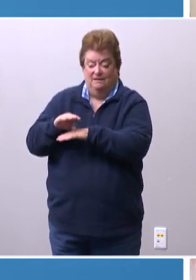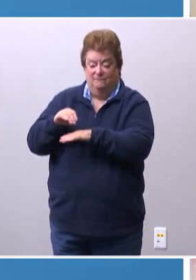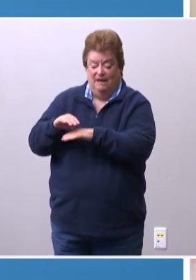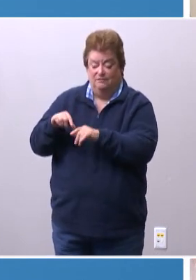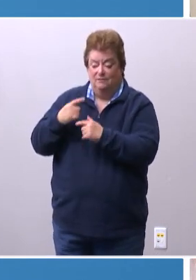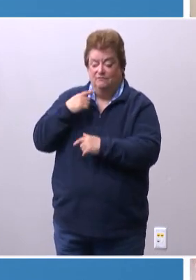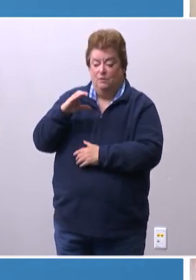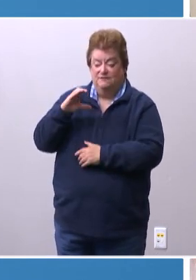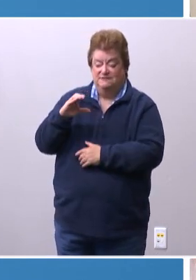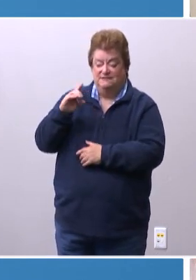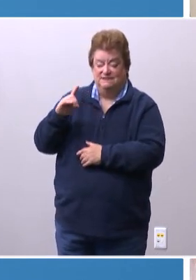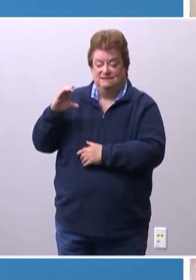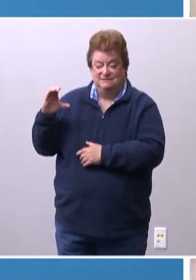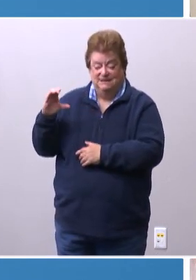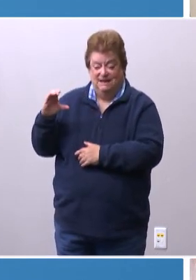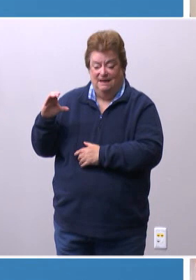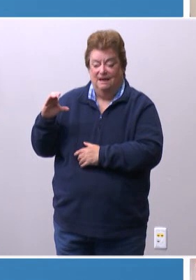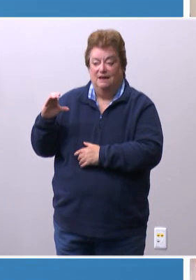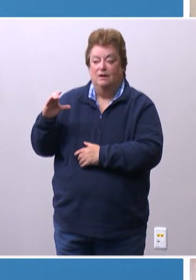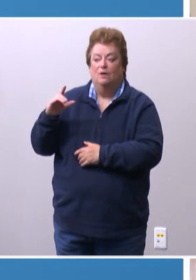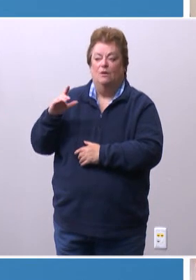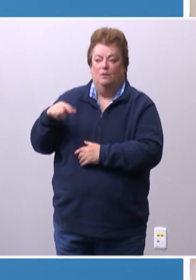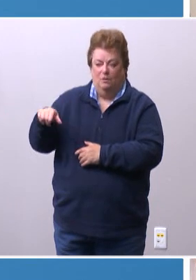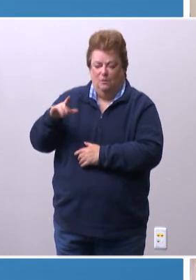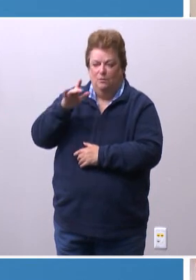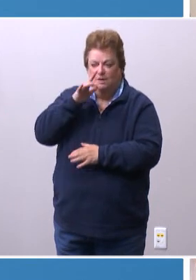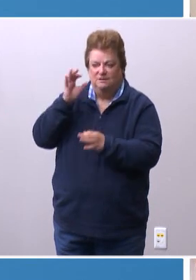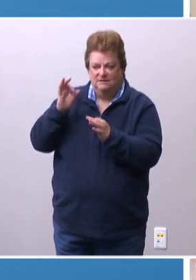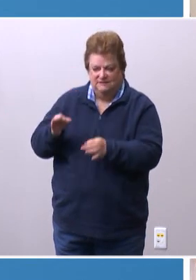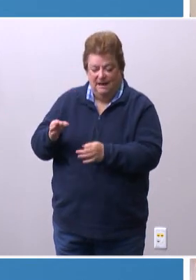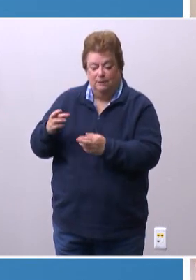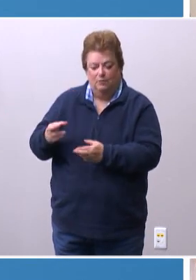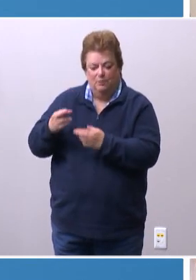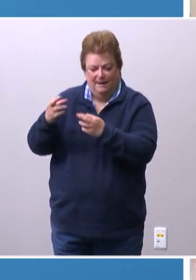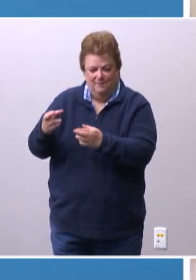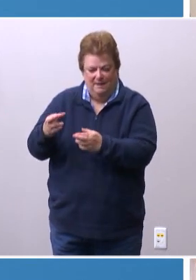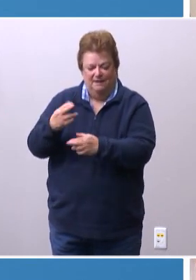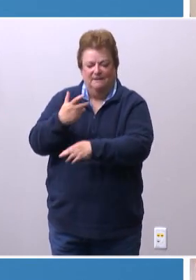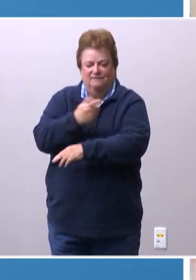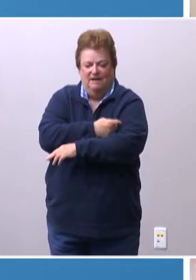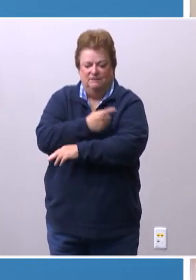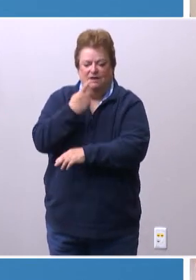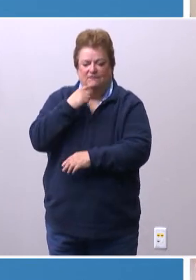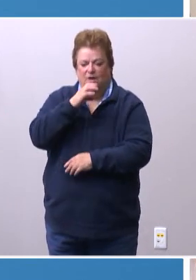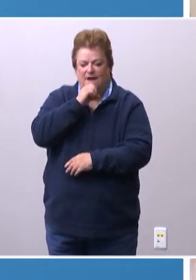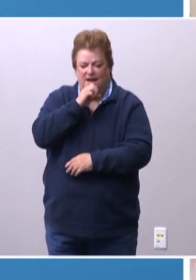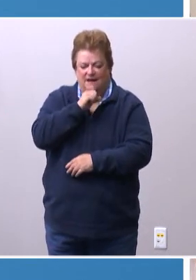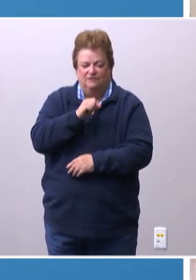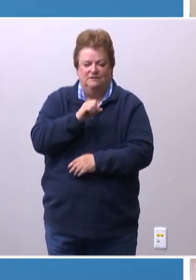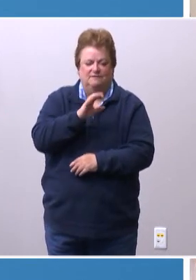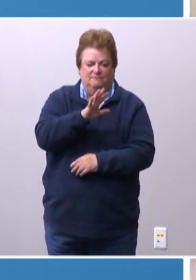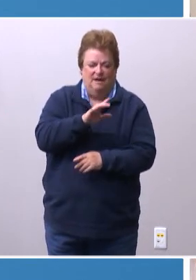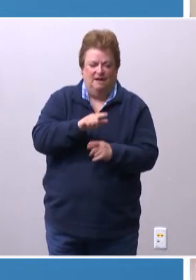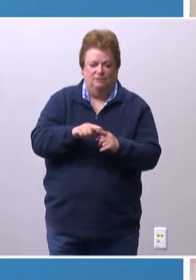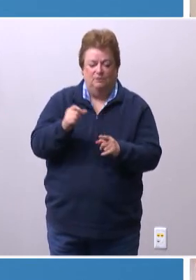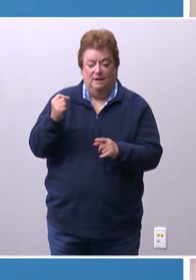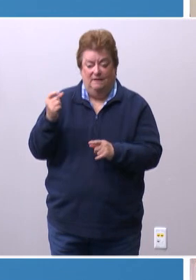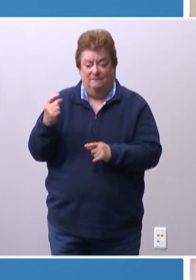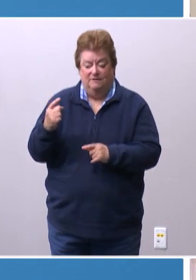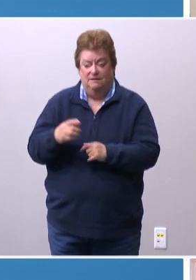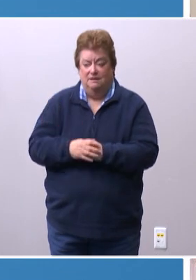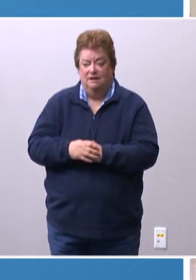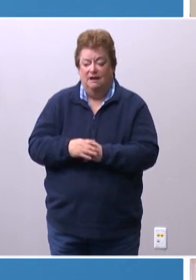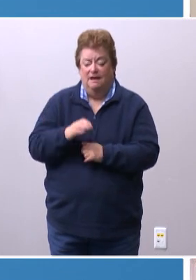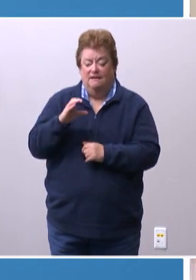Centers for Disease Control and Prevention would decide whether to recommend the vaccine for children ages 5 through 11, and